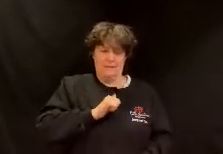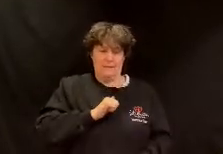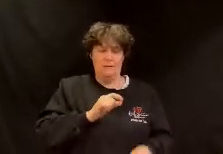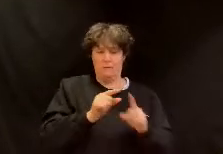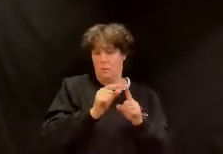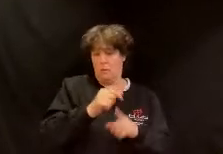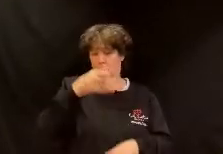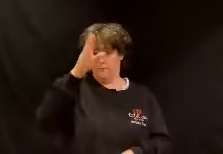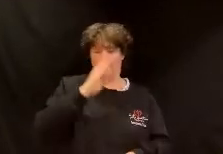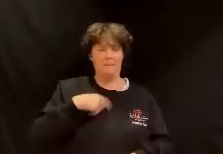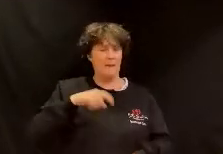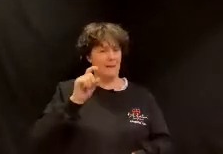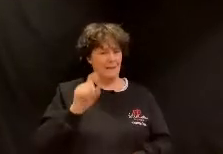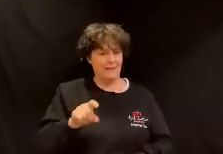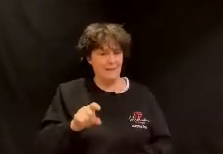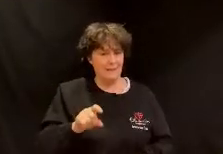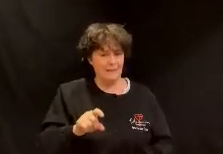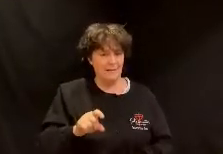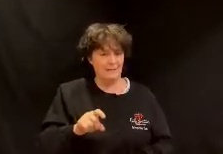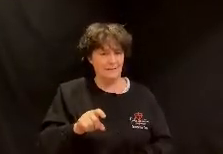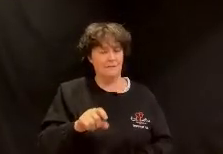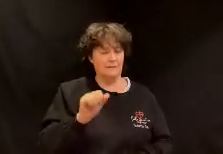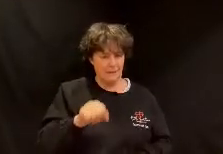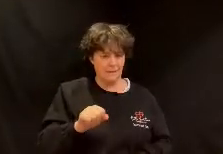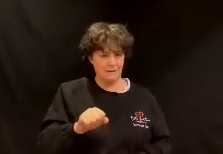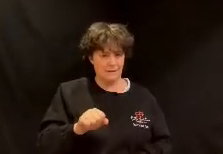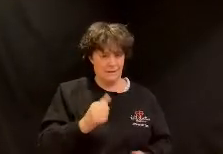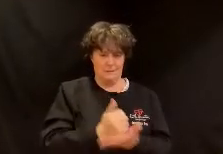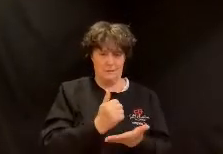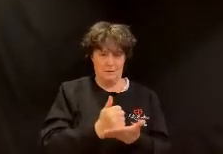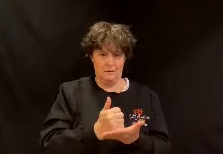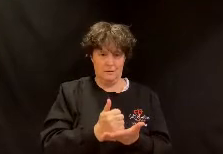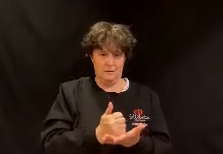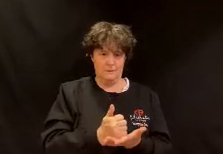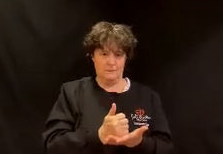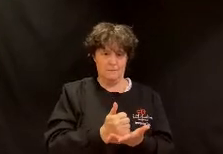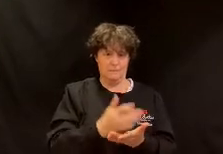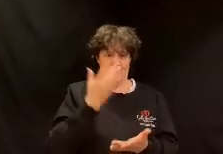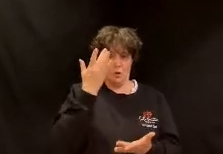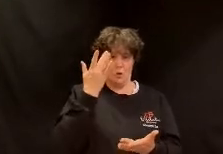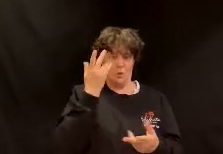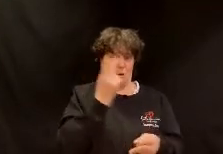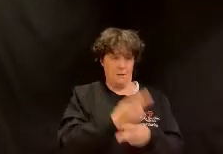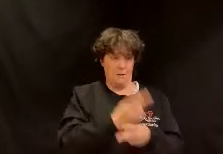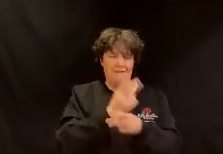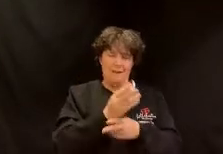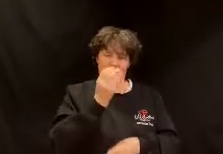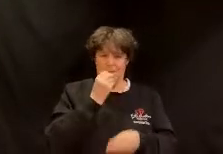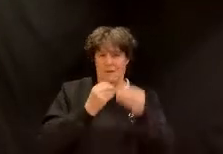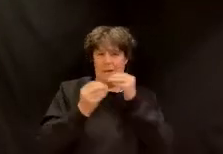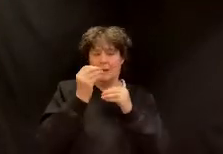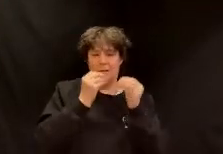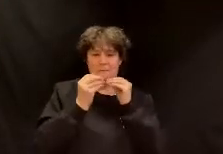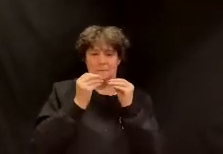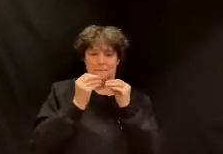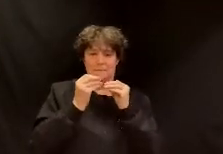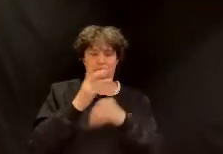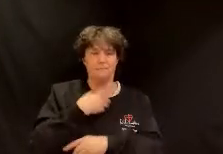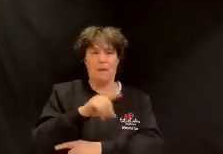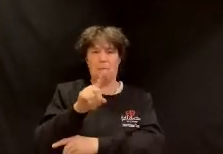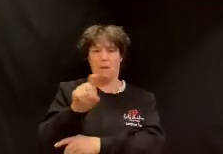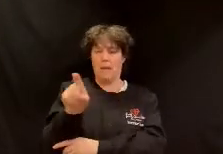God. I need that. Amen. That's why you keep eating. Let me ask you guys a